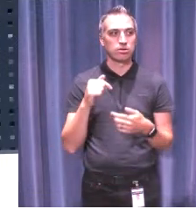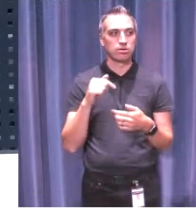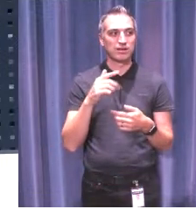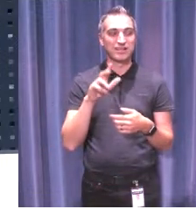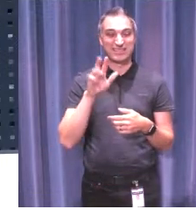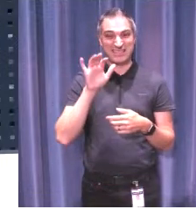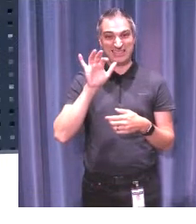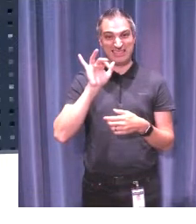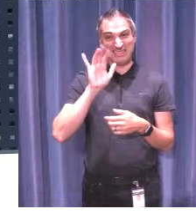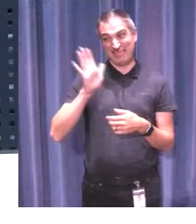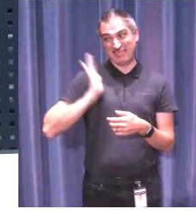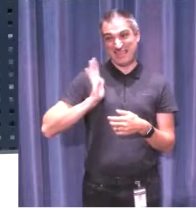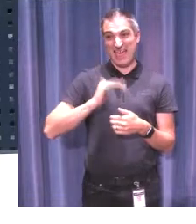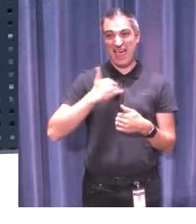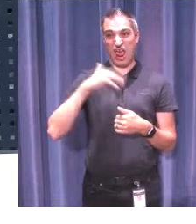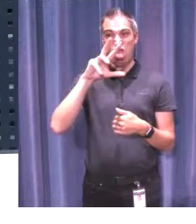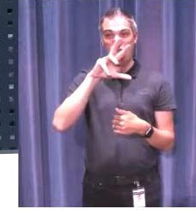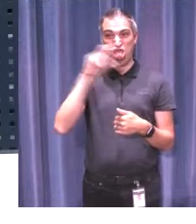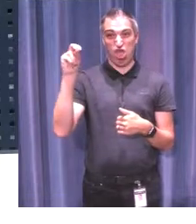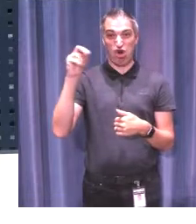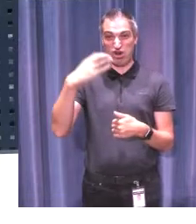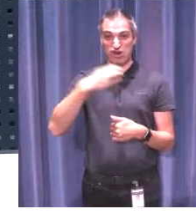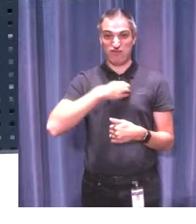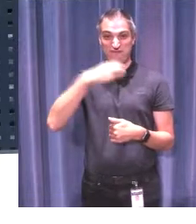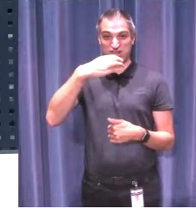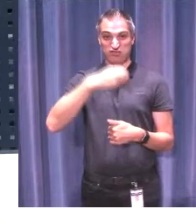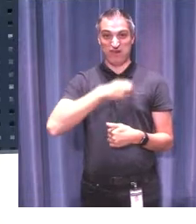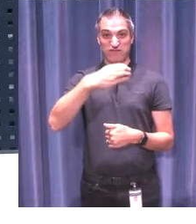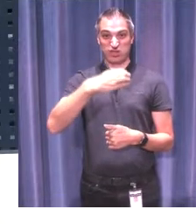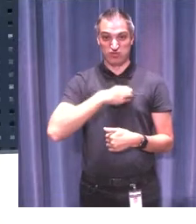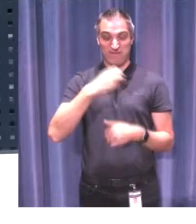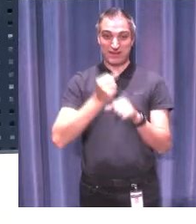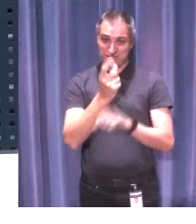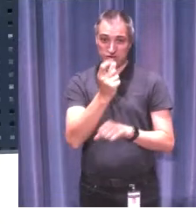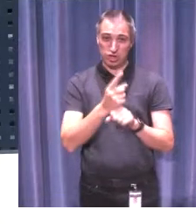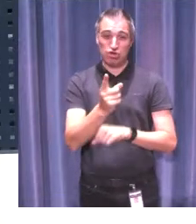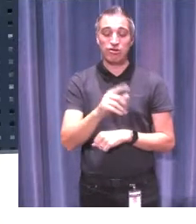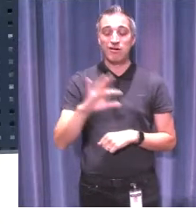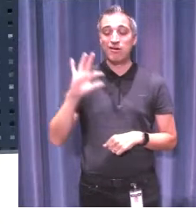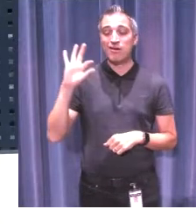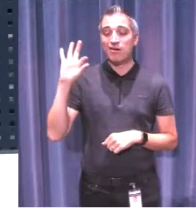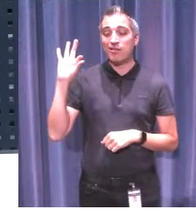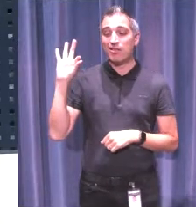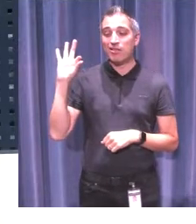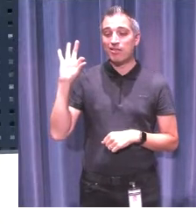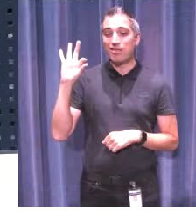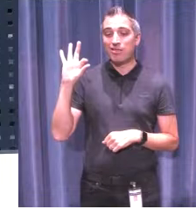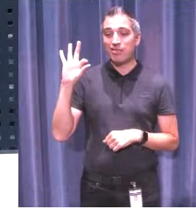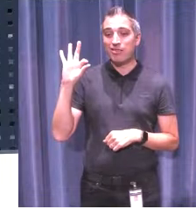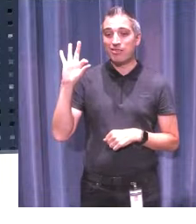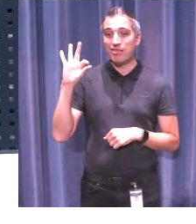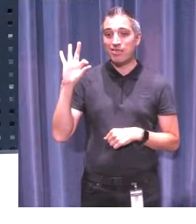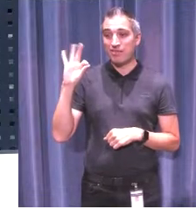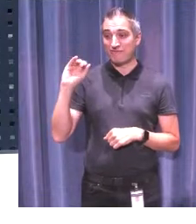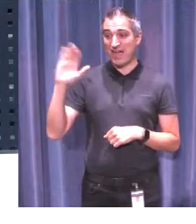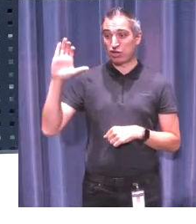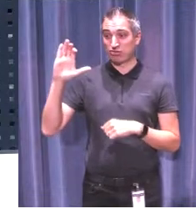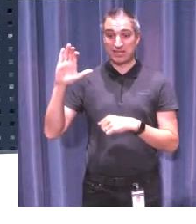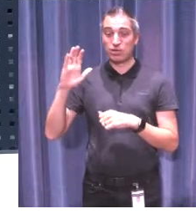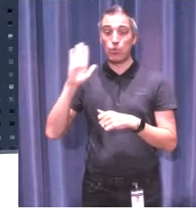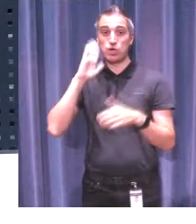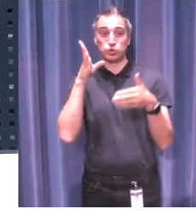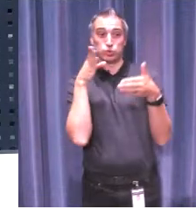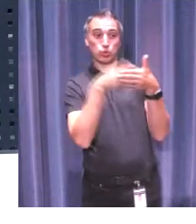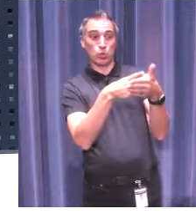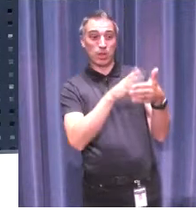year at that time. The faculty were, the union was suing the board for $7 million.